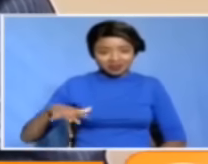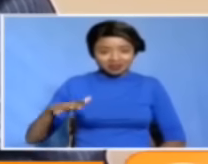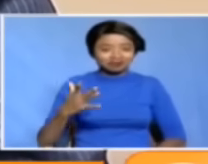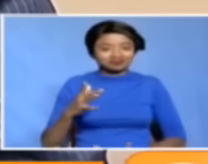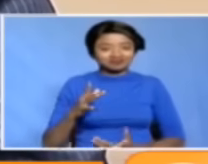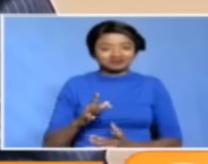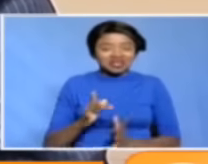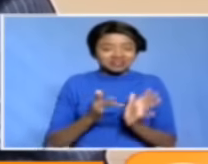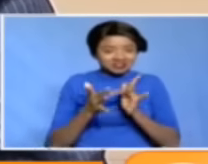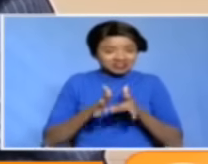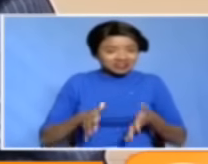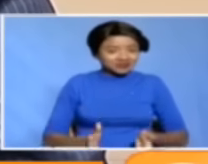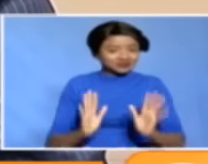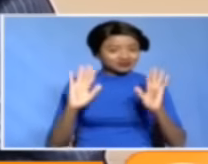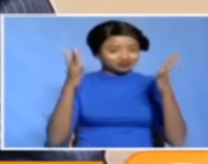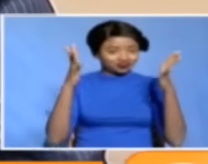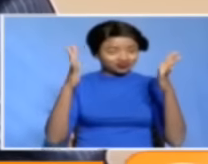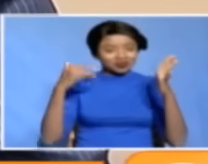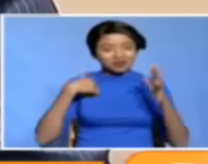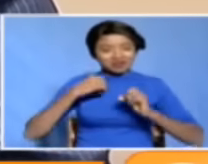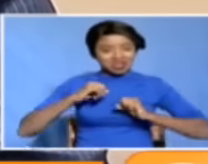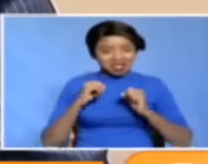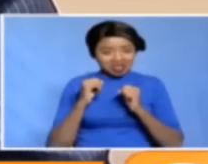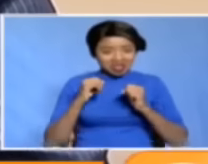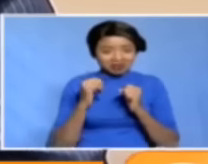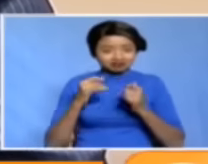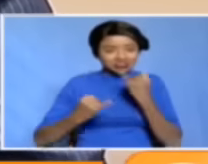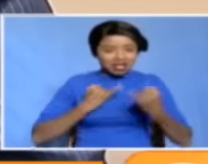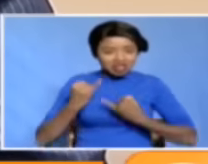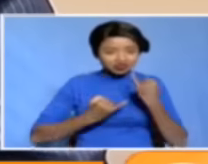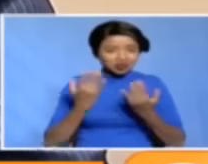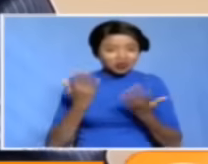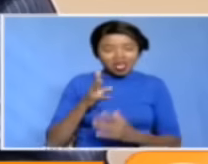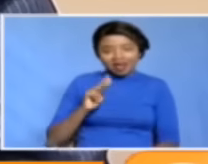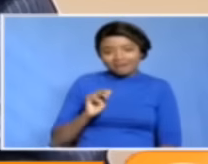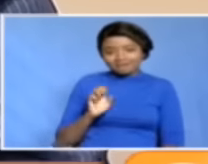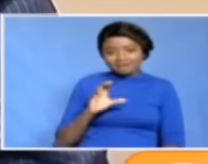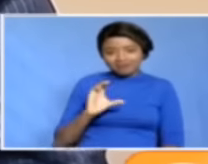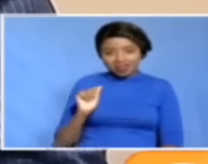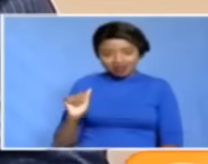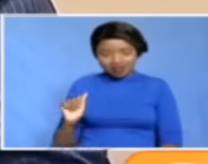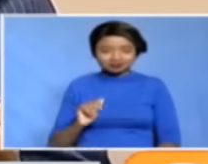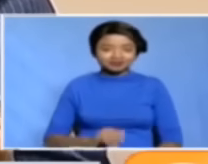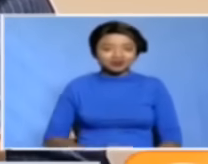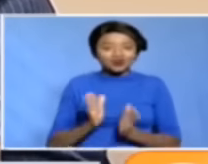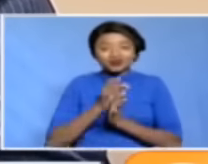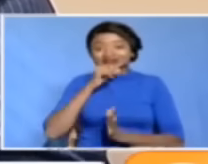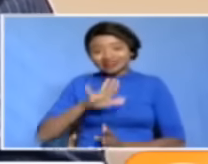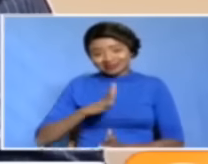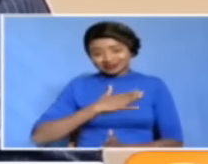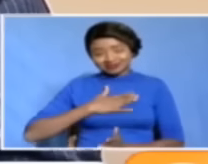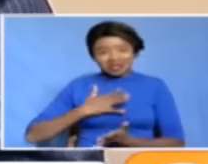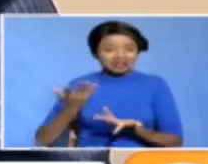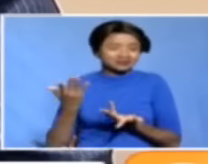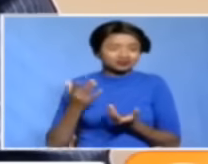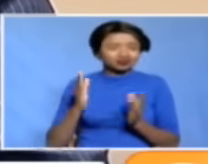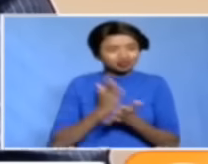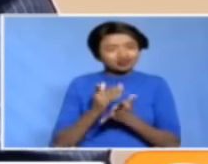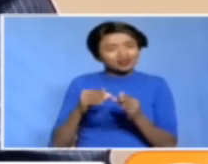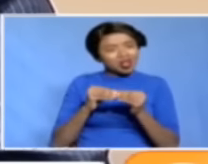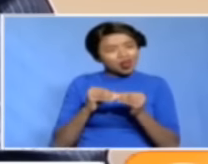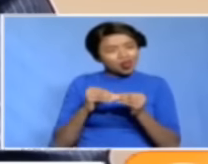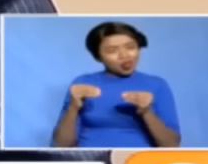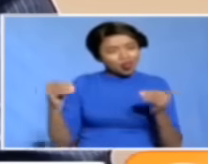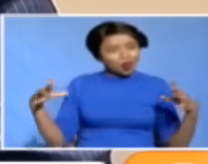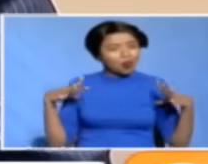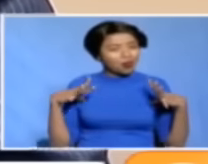New Year, I spent in the holy cities of Mecca and Medina with my sons. Mm-hmm. And this is the longest vacation when Parliament